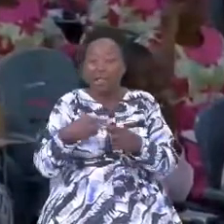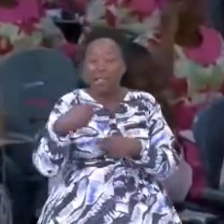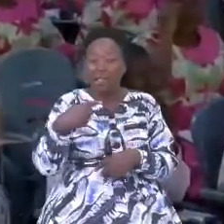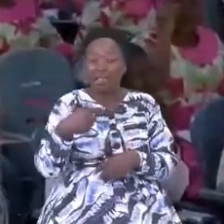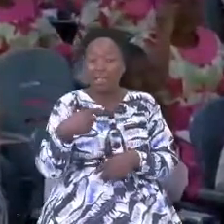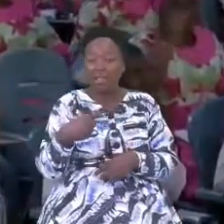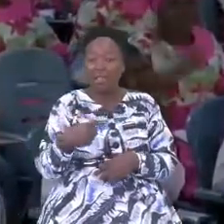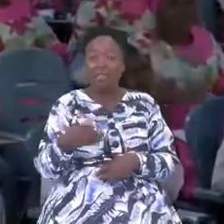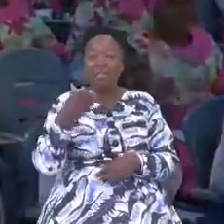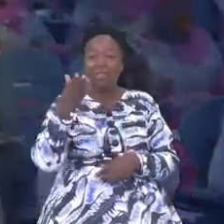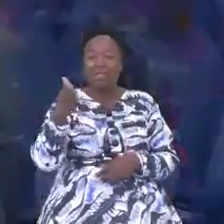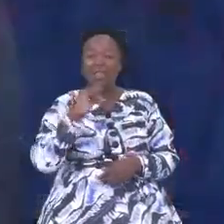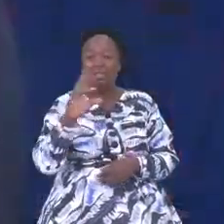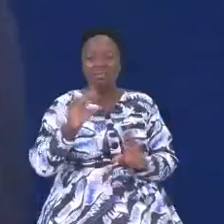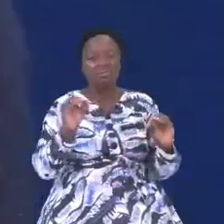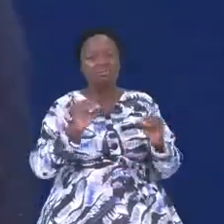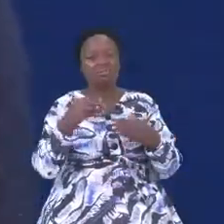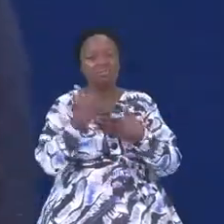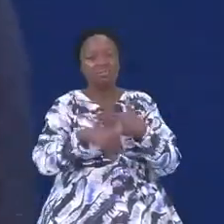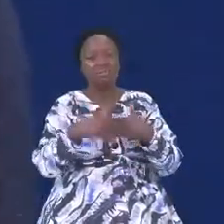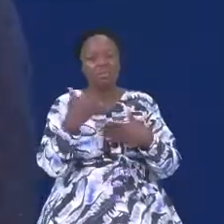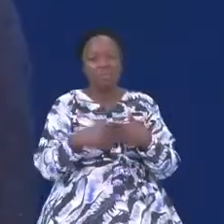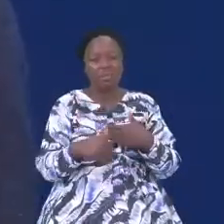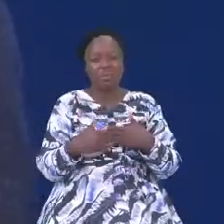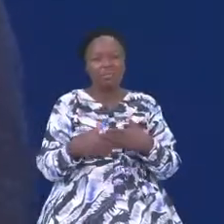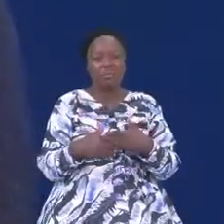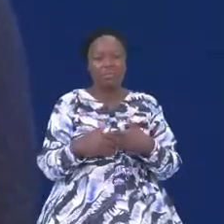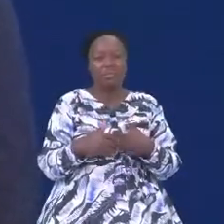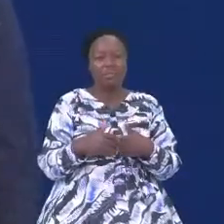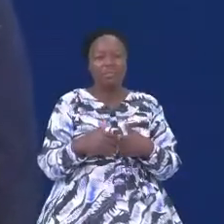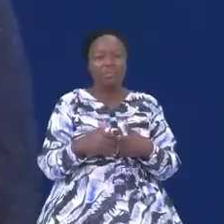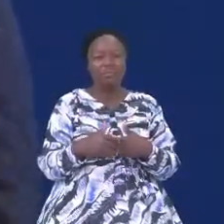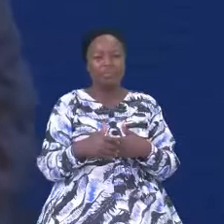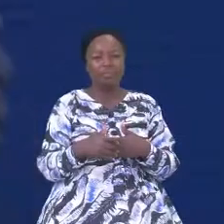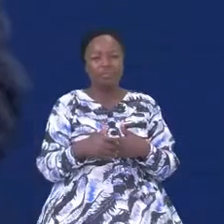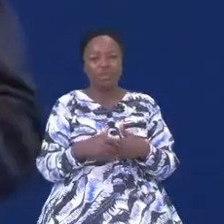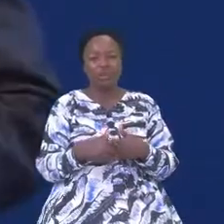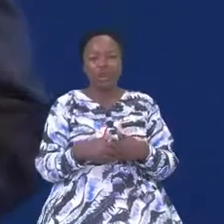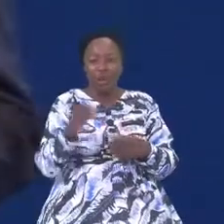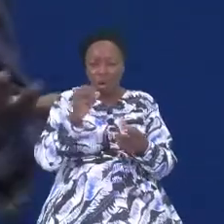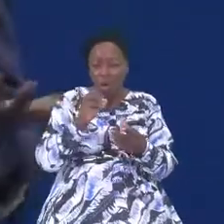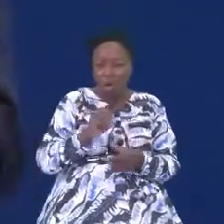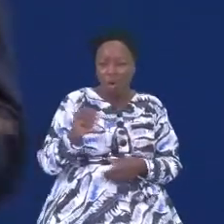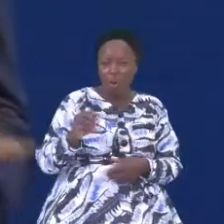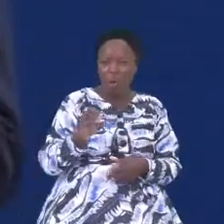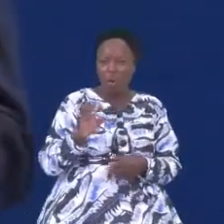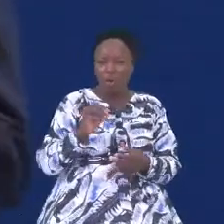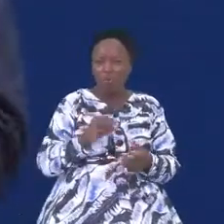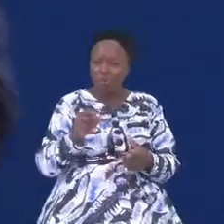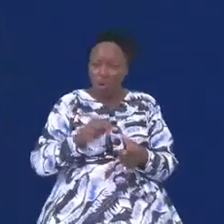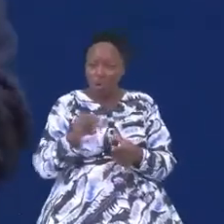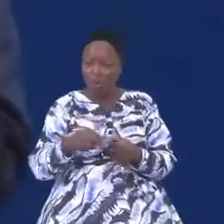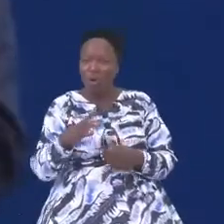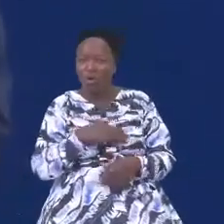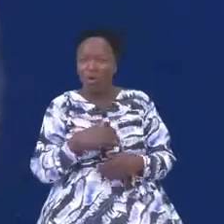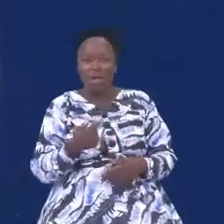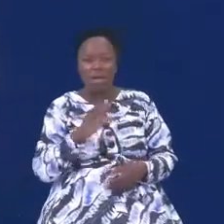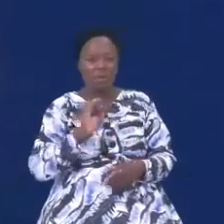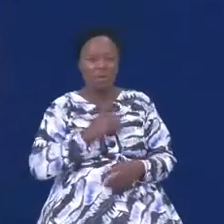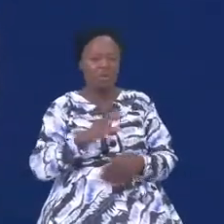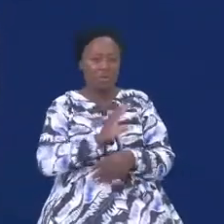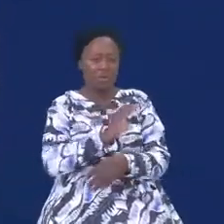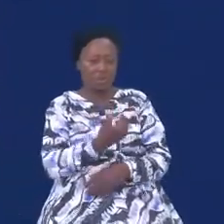there is no bread, neither is there any water, and I was so loathed this